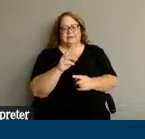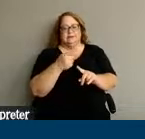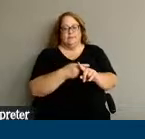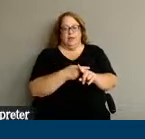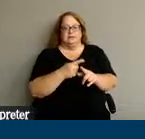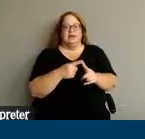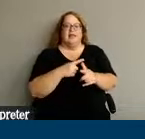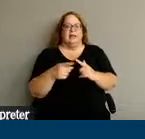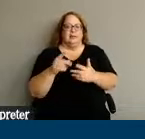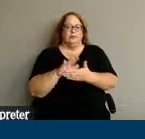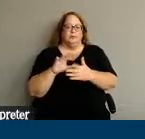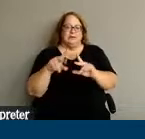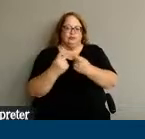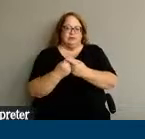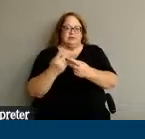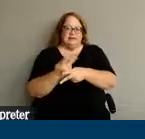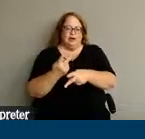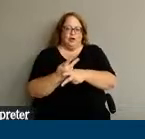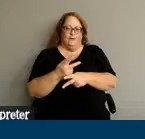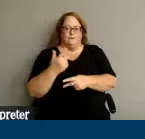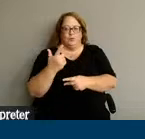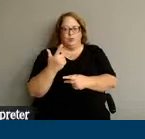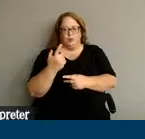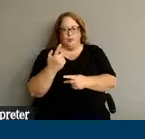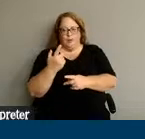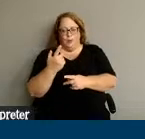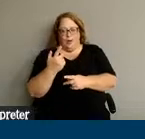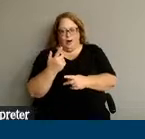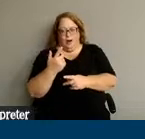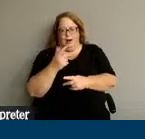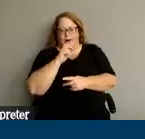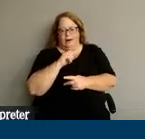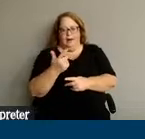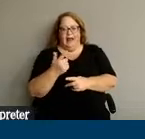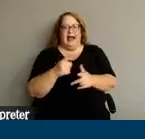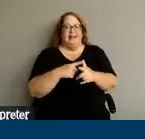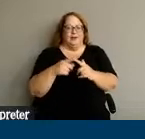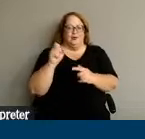until 21. You're back to the state again.